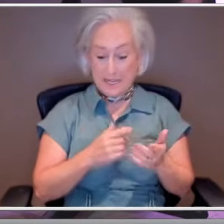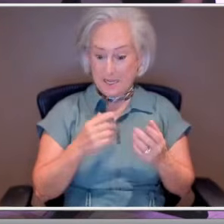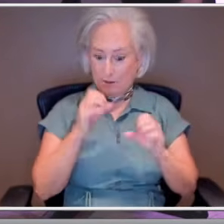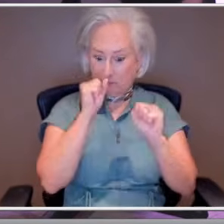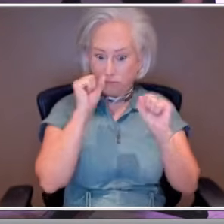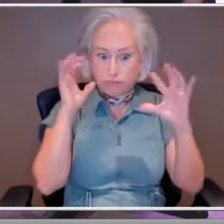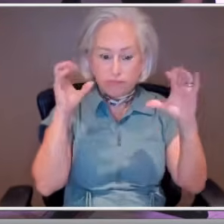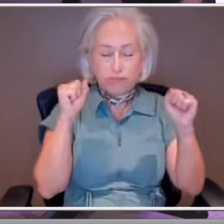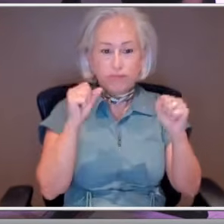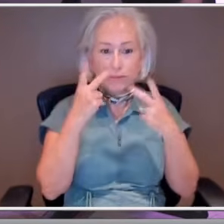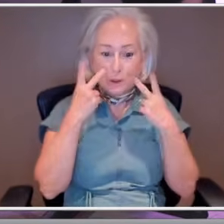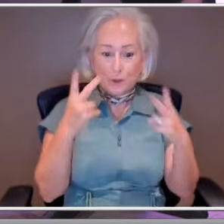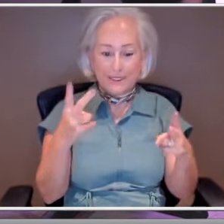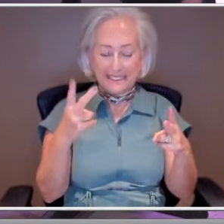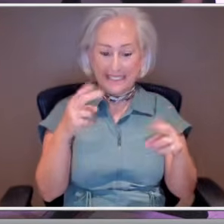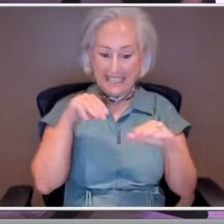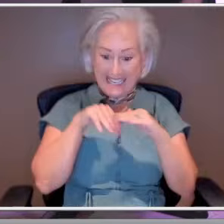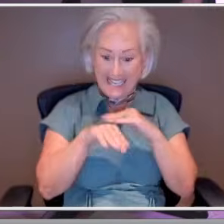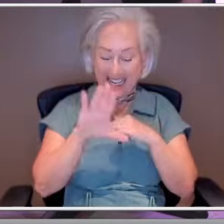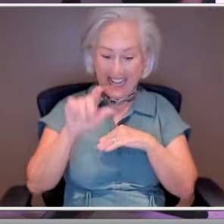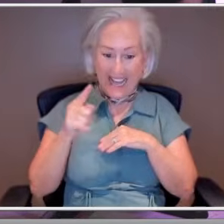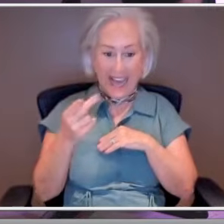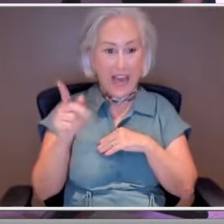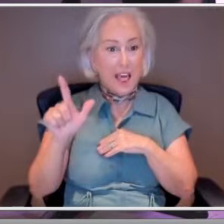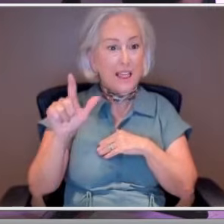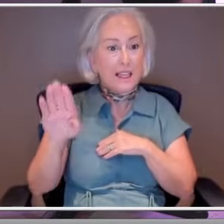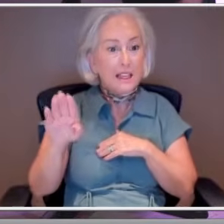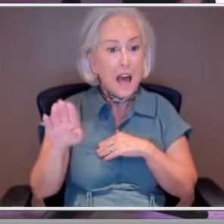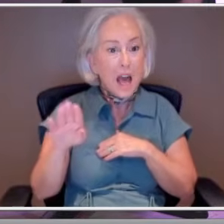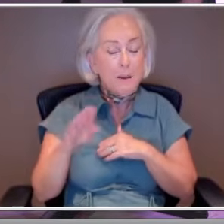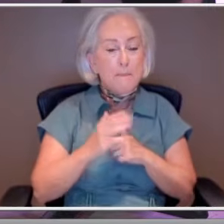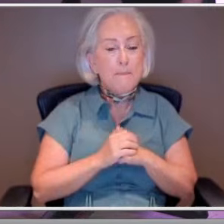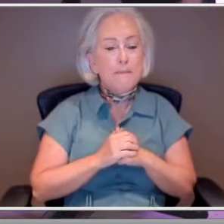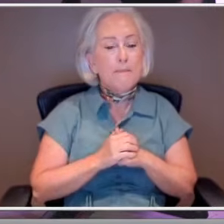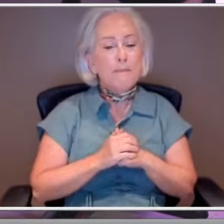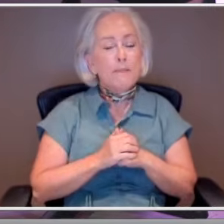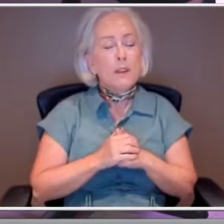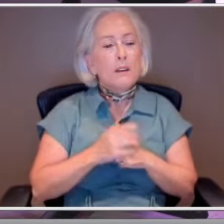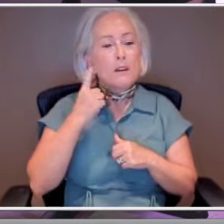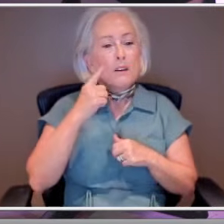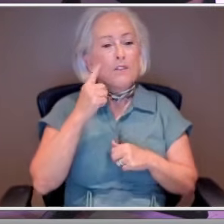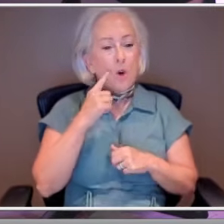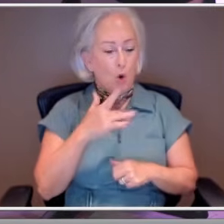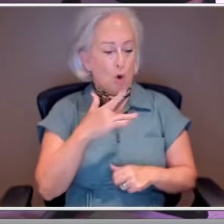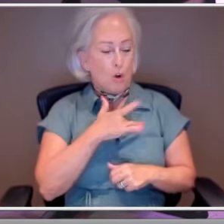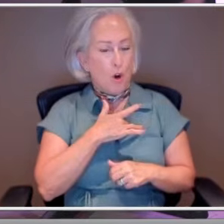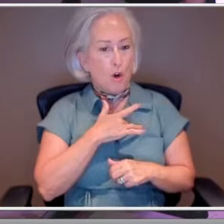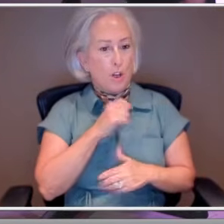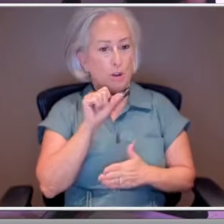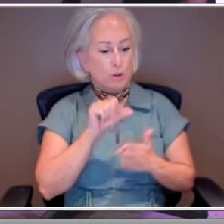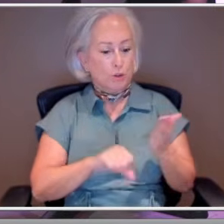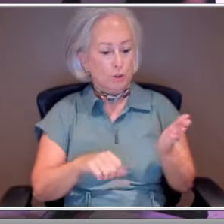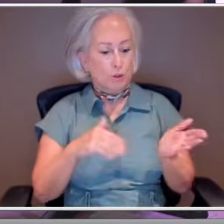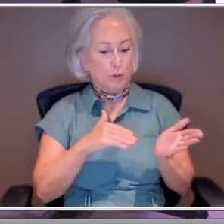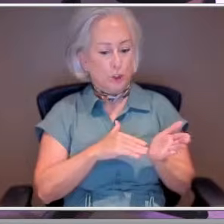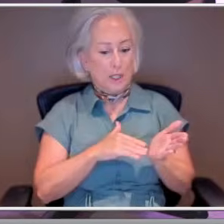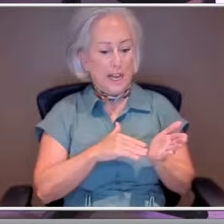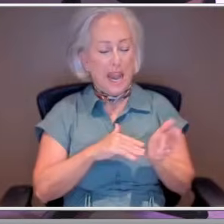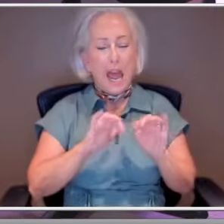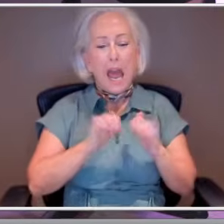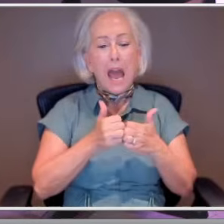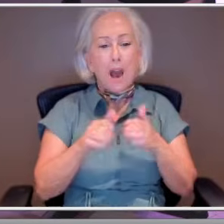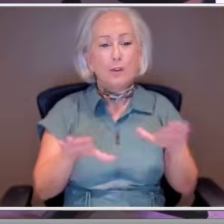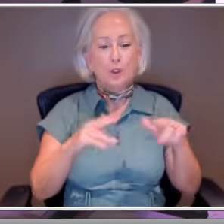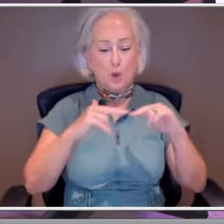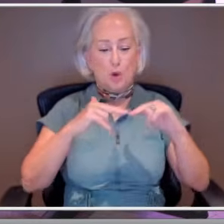room. As a cardiothoracic surgeon, how would doctors have needed to do a transcatheter valve replacement 30 years